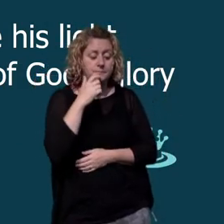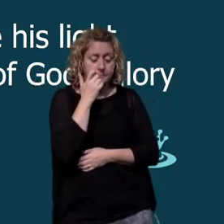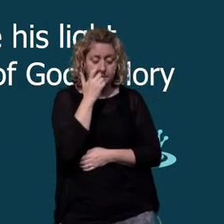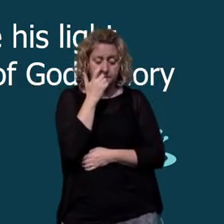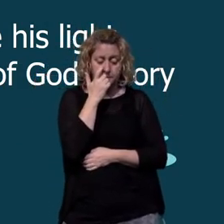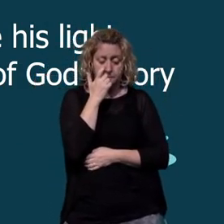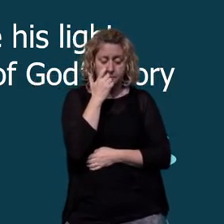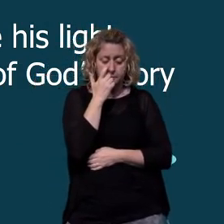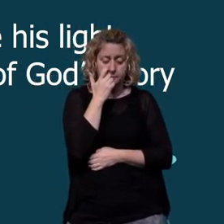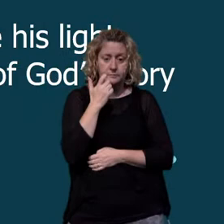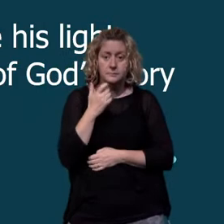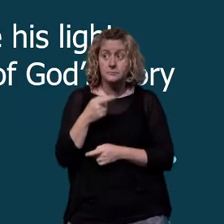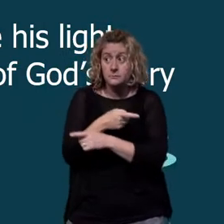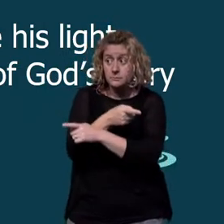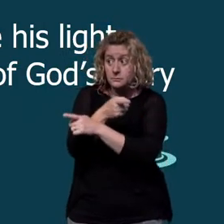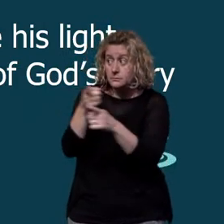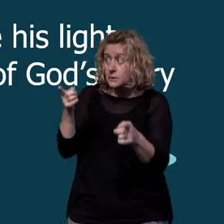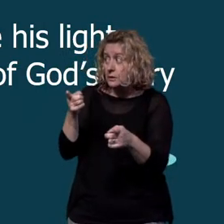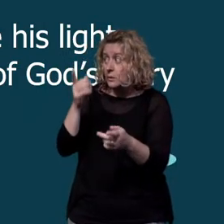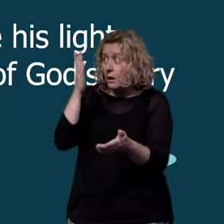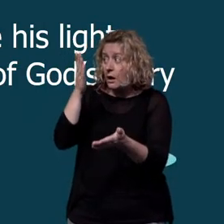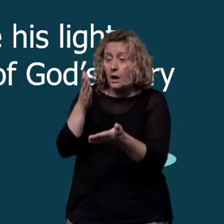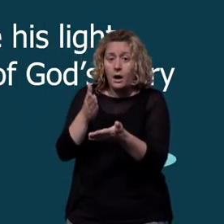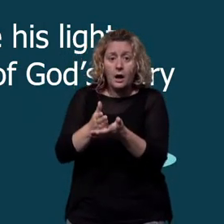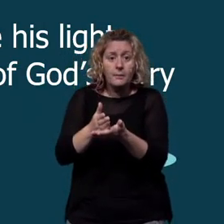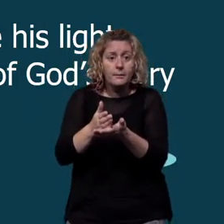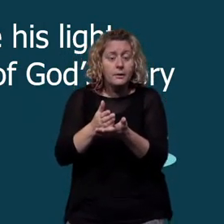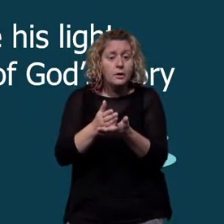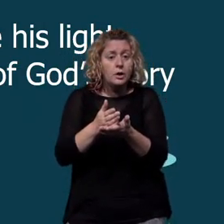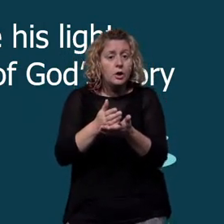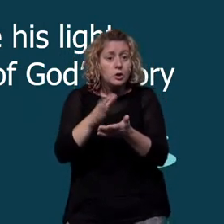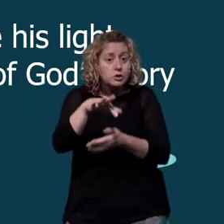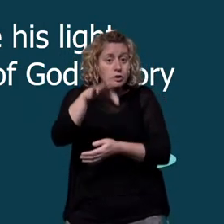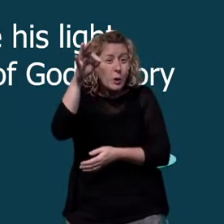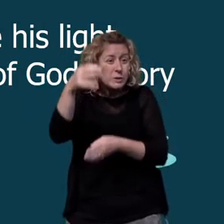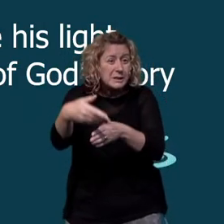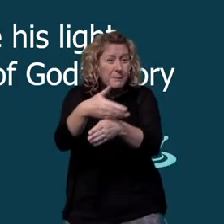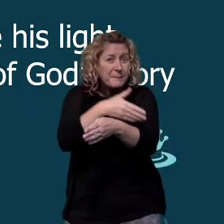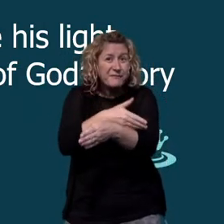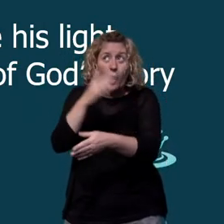you, that you were chosen before the hills round Keswick were made.